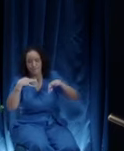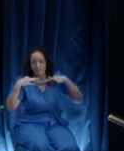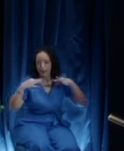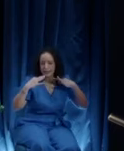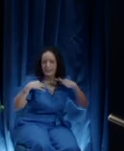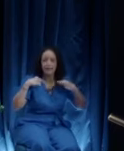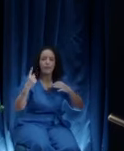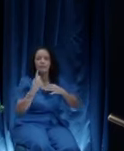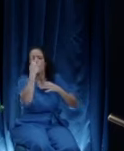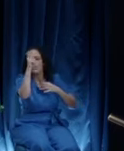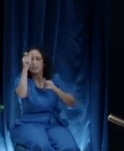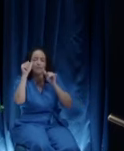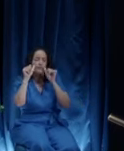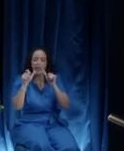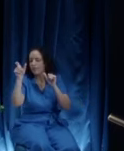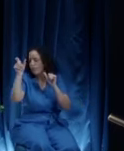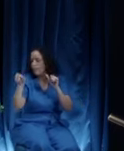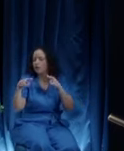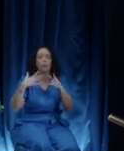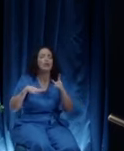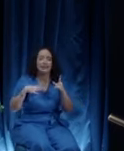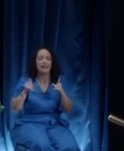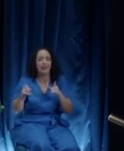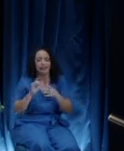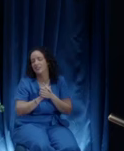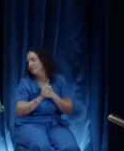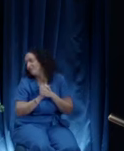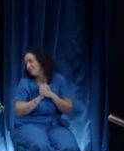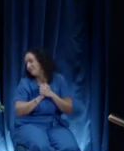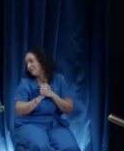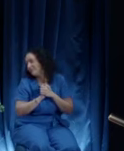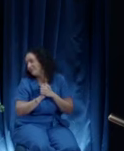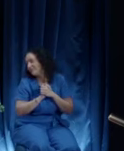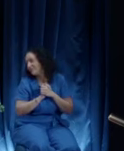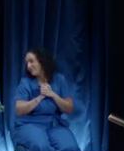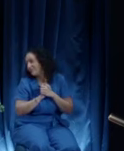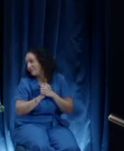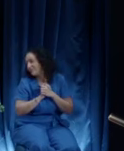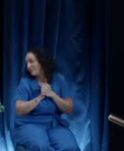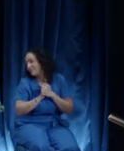favourite, Esme Stuart, Daubeny, the Duke of Lennox. But but